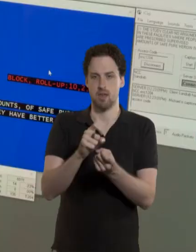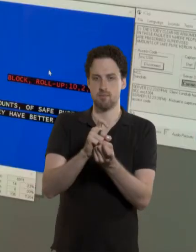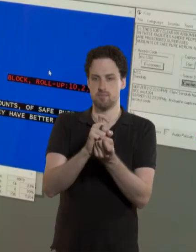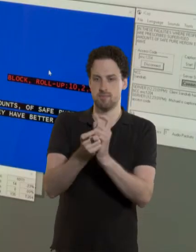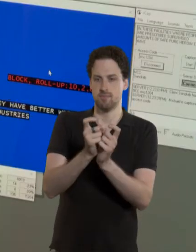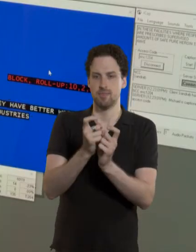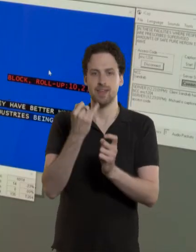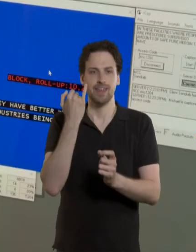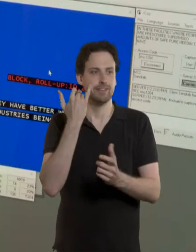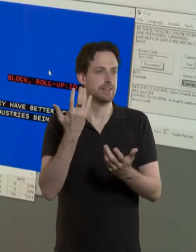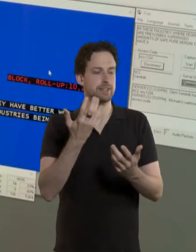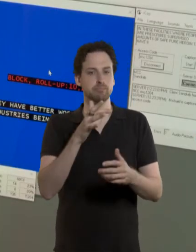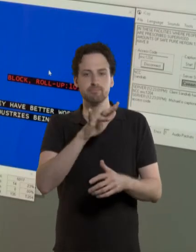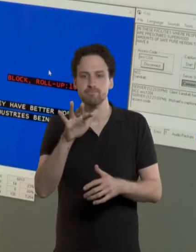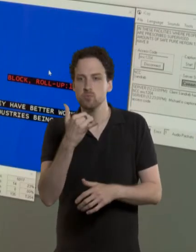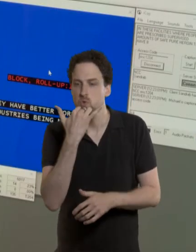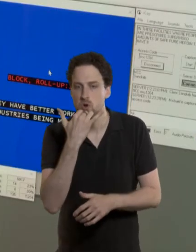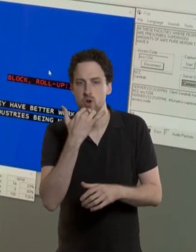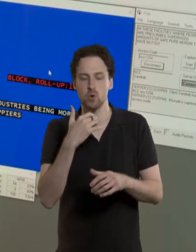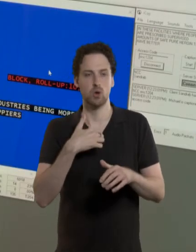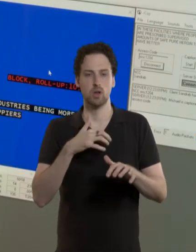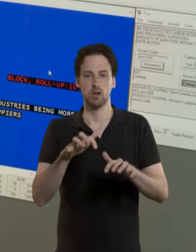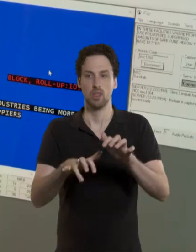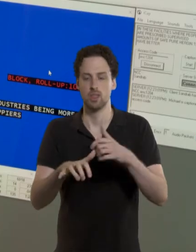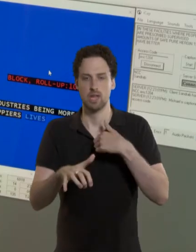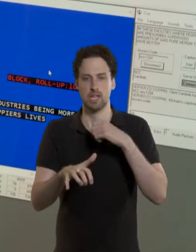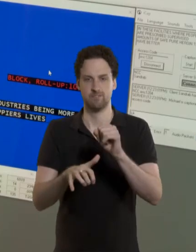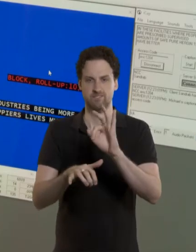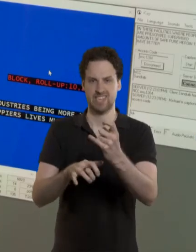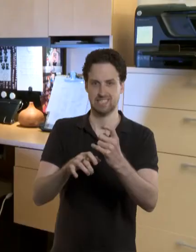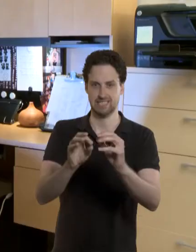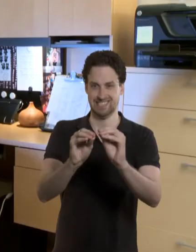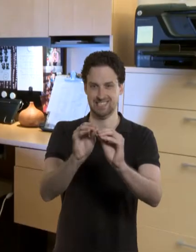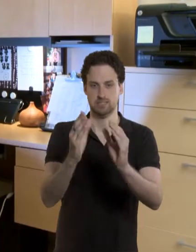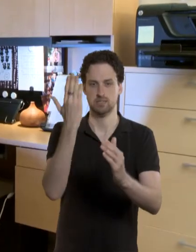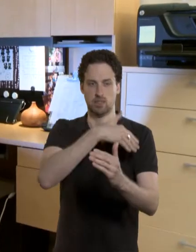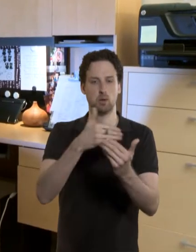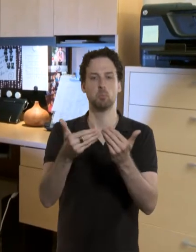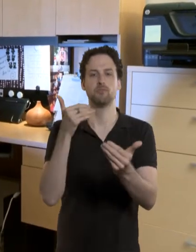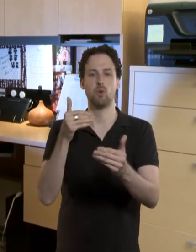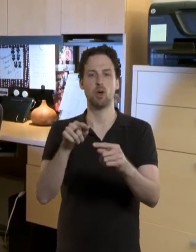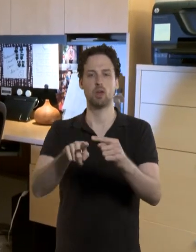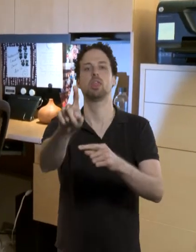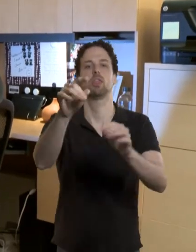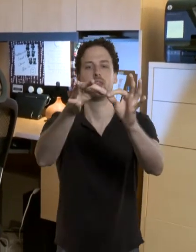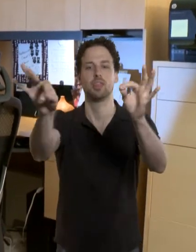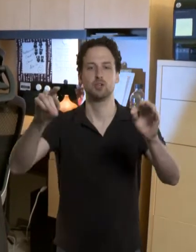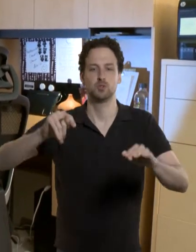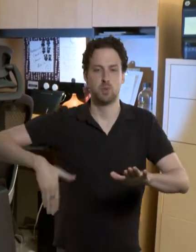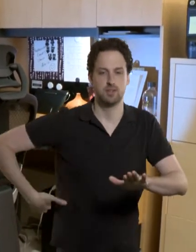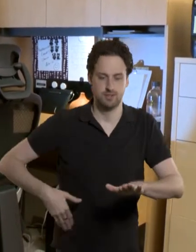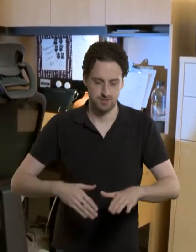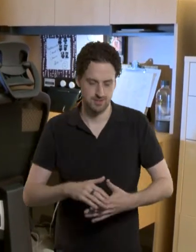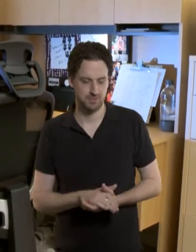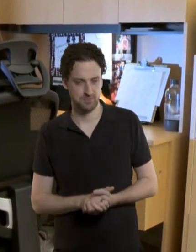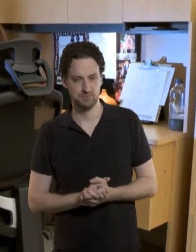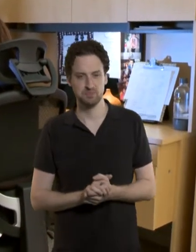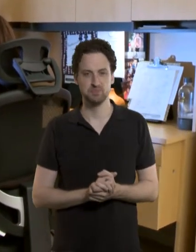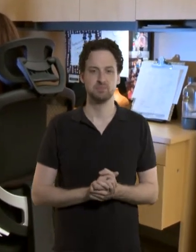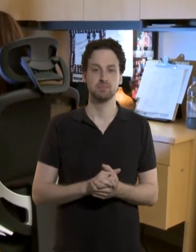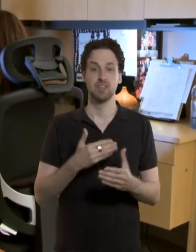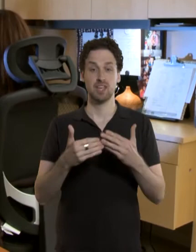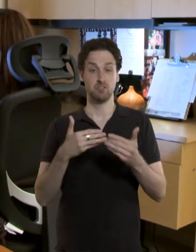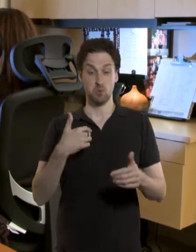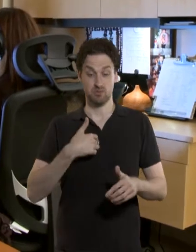about maybe a 3-second buffer that I have to correct a spelling before it goes out on the air. Although steno captioning